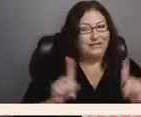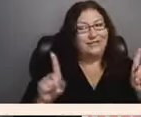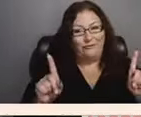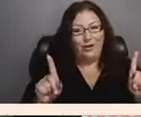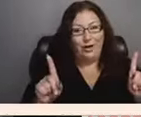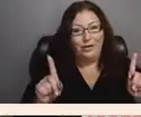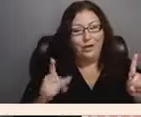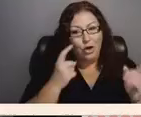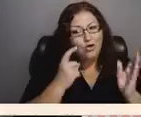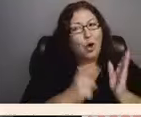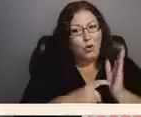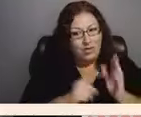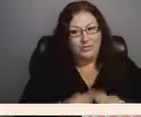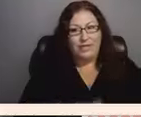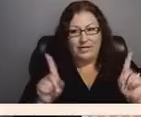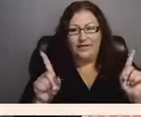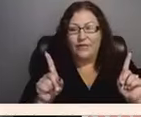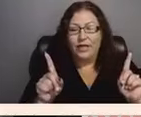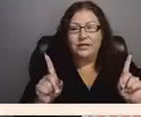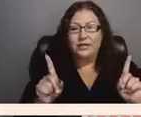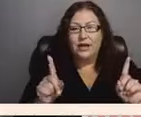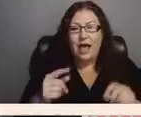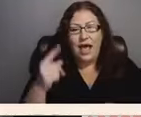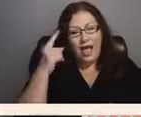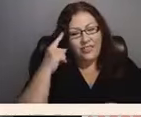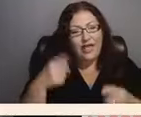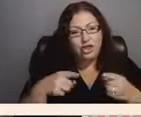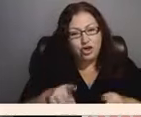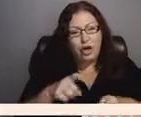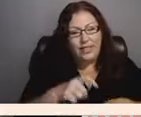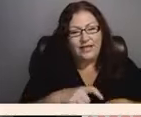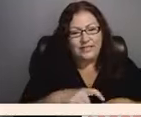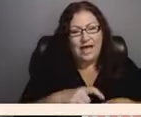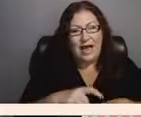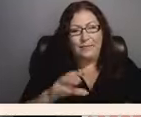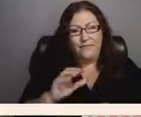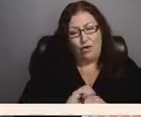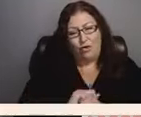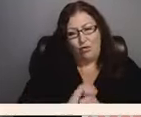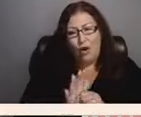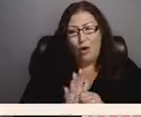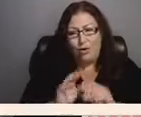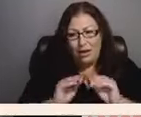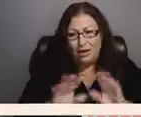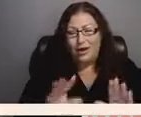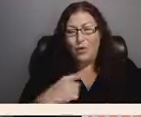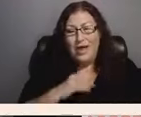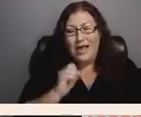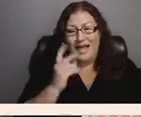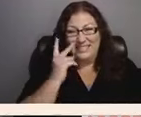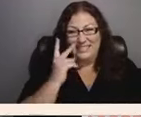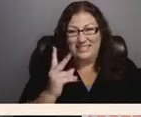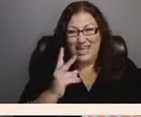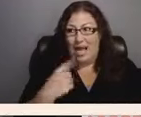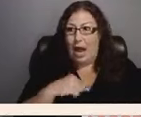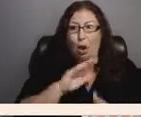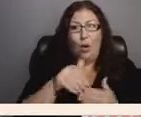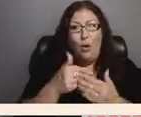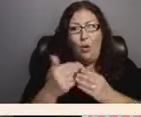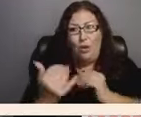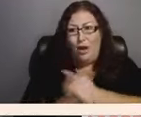different. I think during this time of the coronavirus, perhaps we could see our whole country is on a